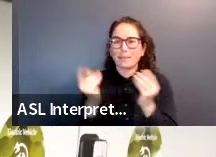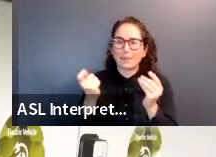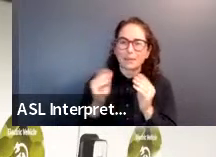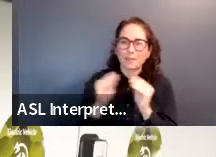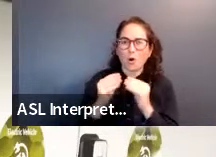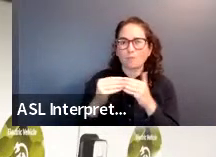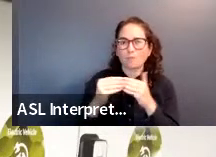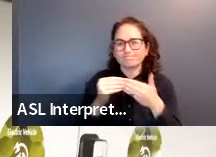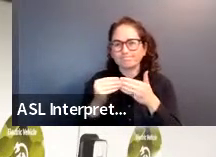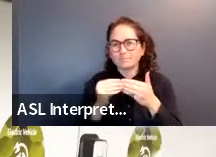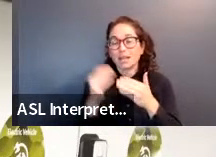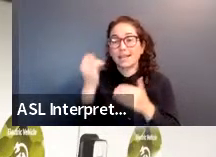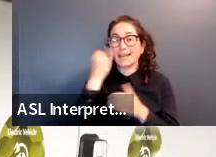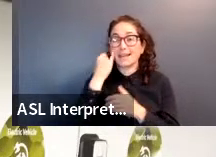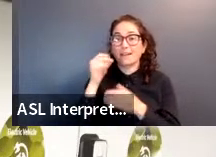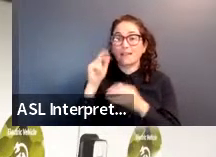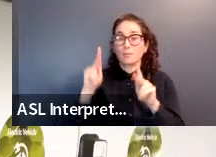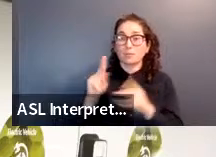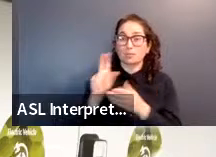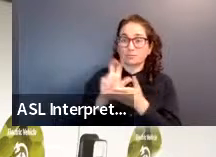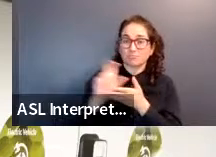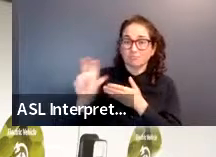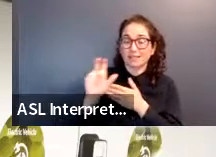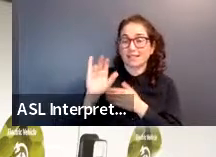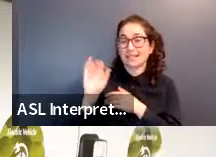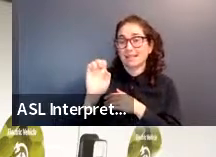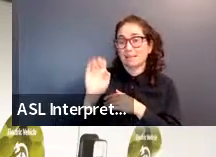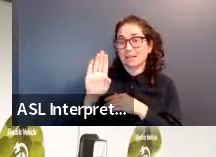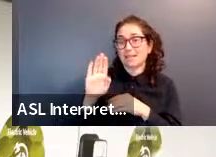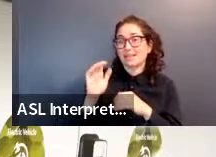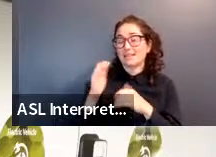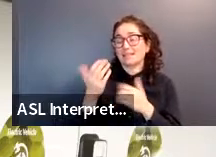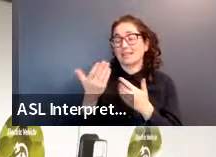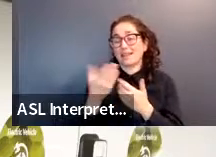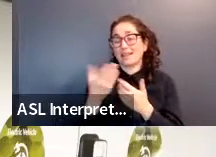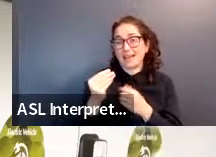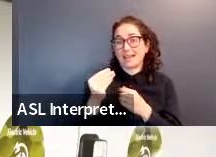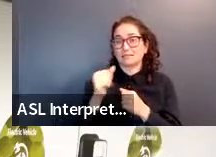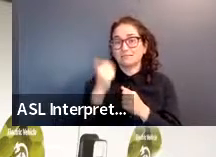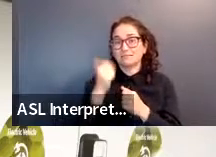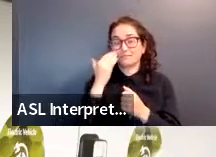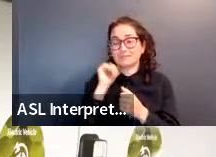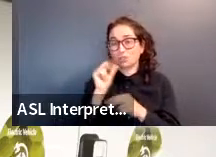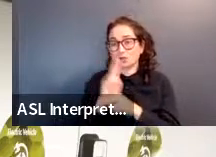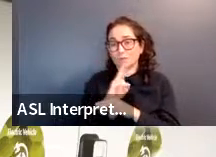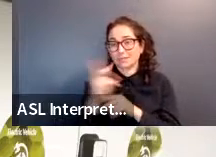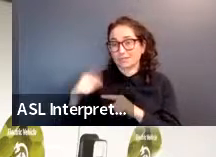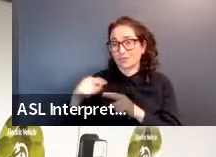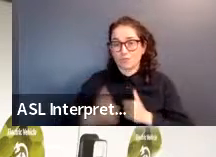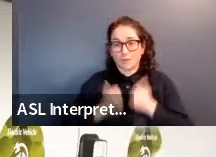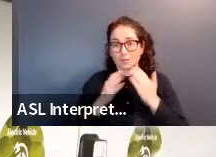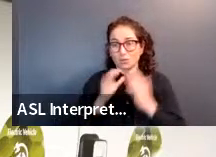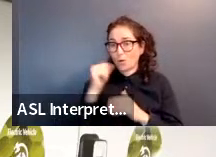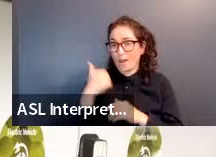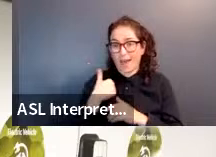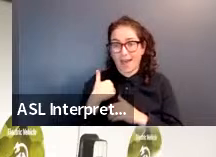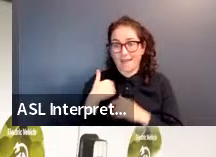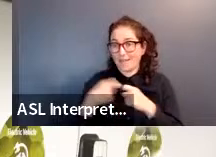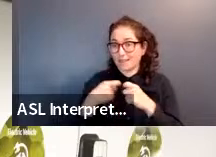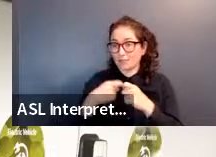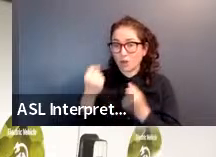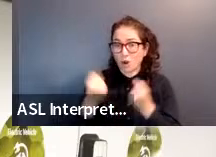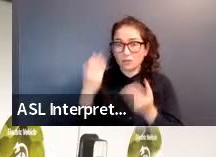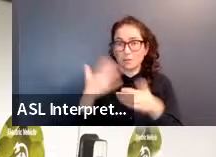owner invests in EV infrastructure and it's underused because residents don't have EVs or went away for the